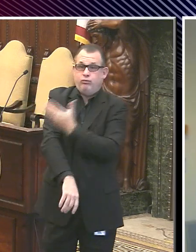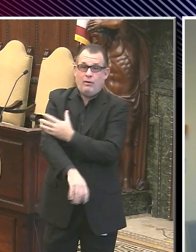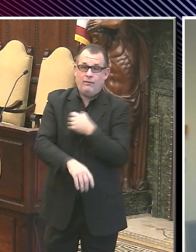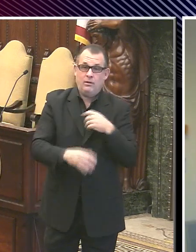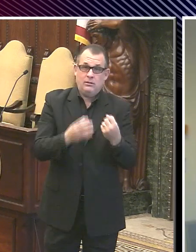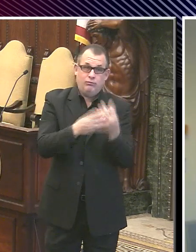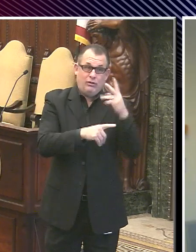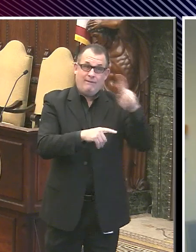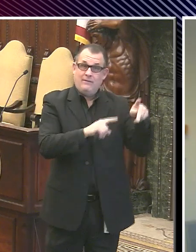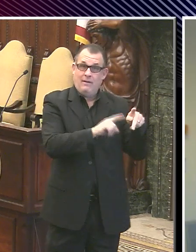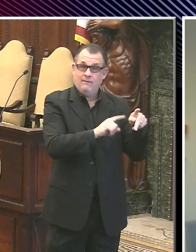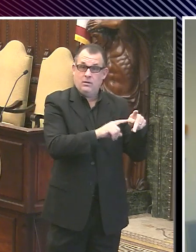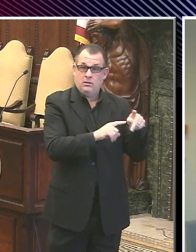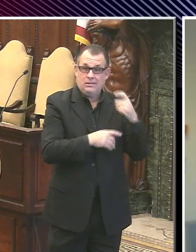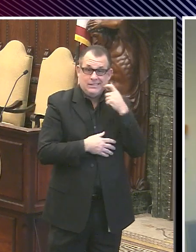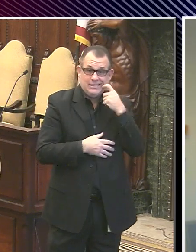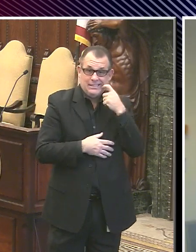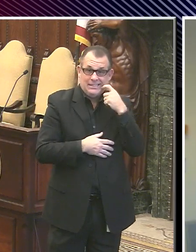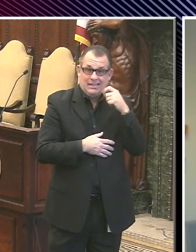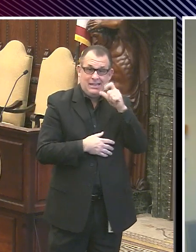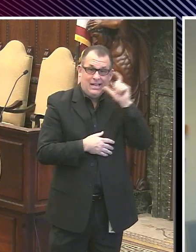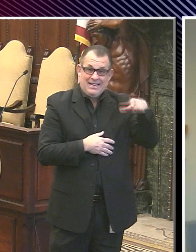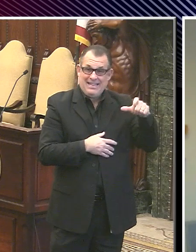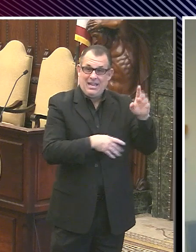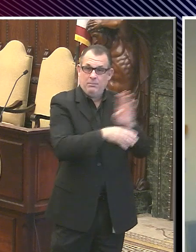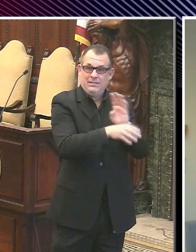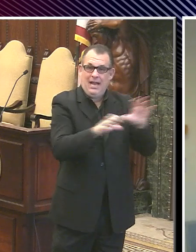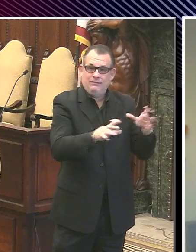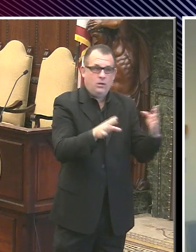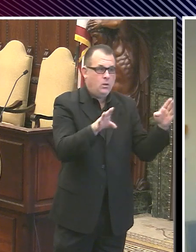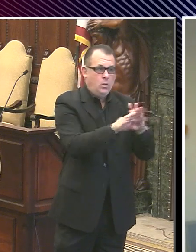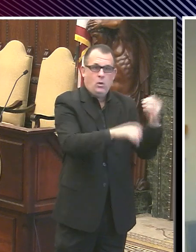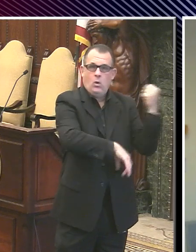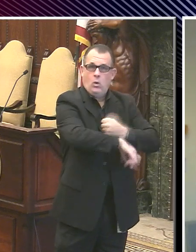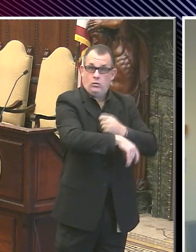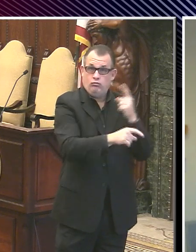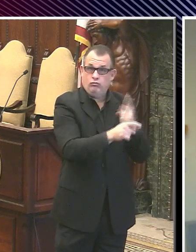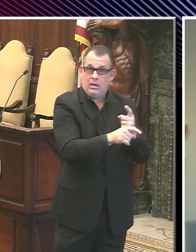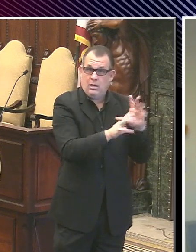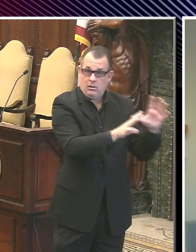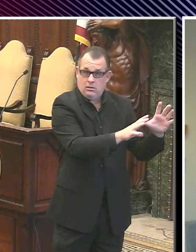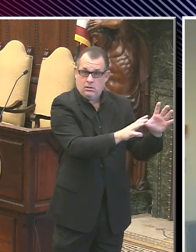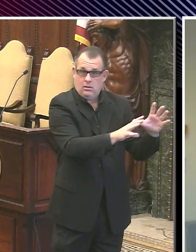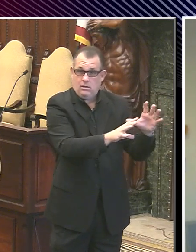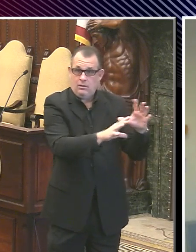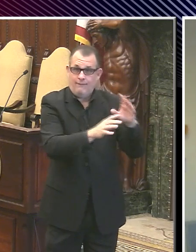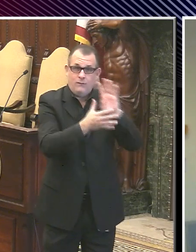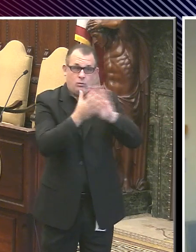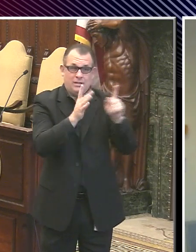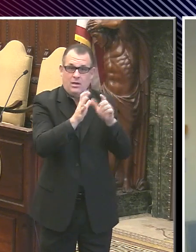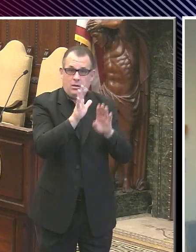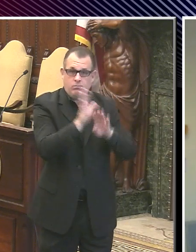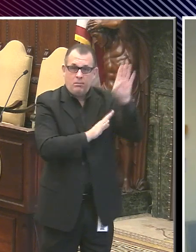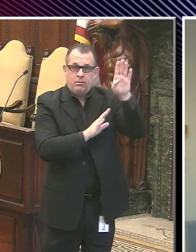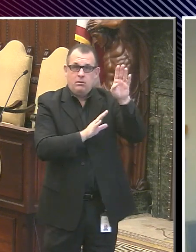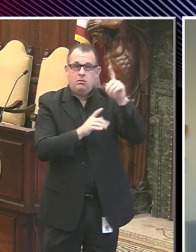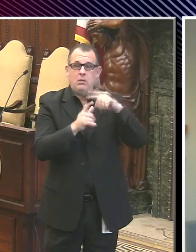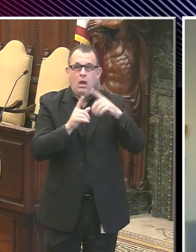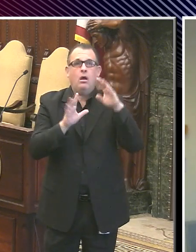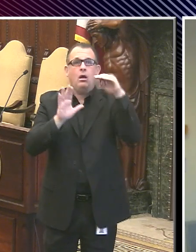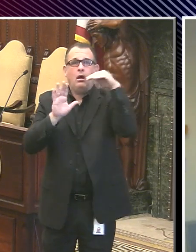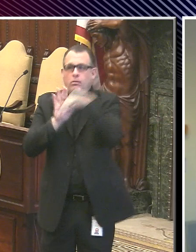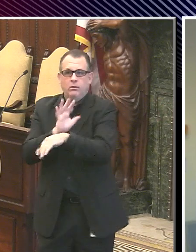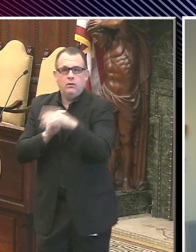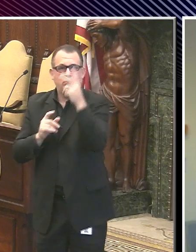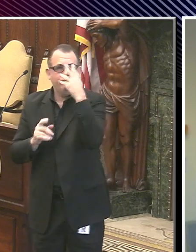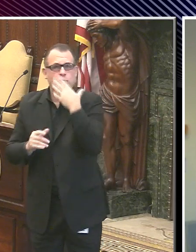we closed all non-essential businesses and activities, and the epidemic peaked about 4 weeks later and then fell fairly quickly. But no one wants to have a